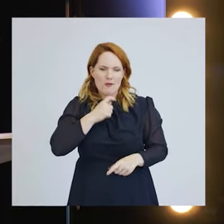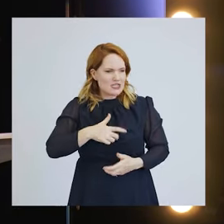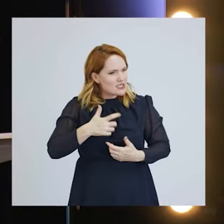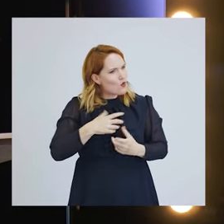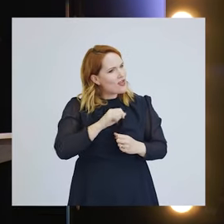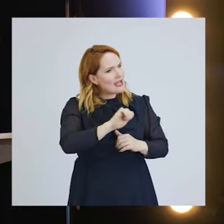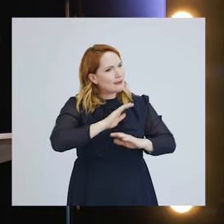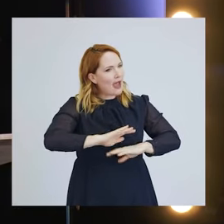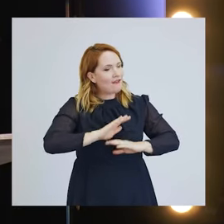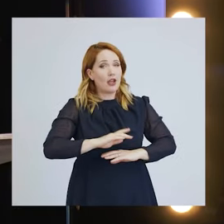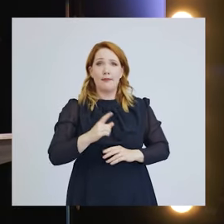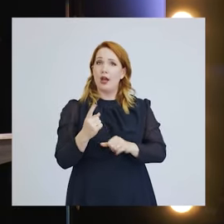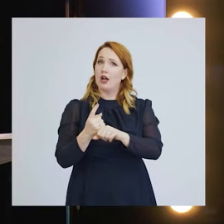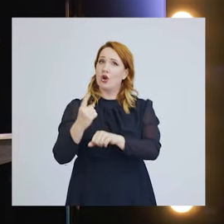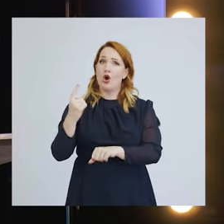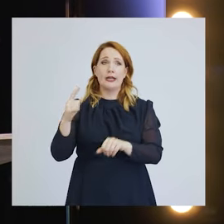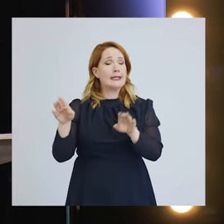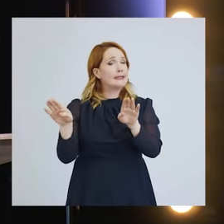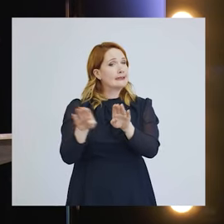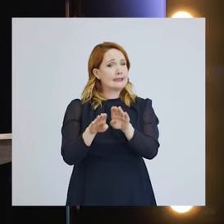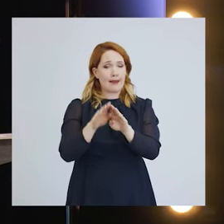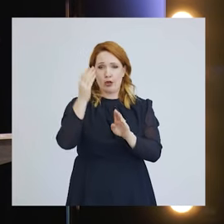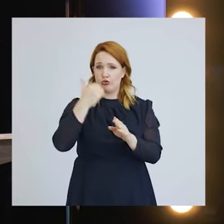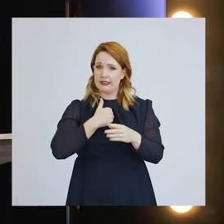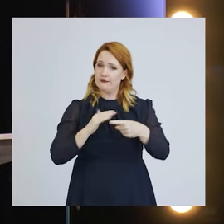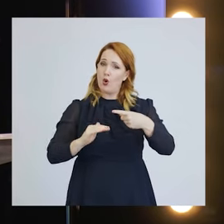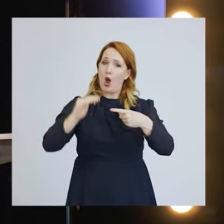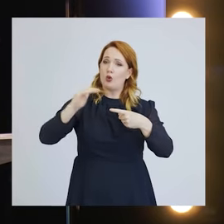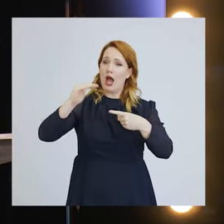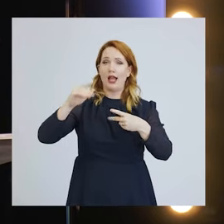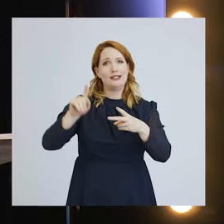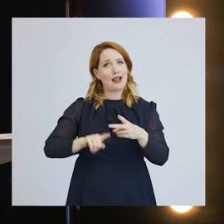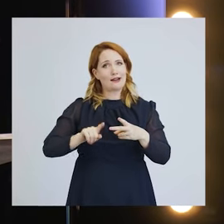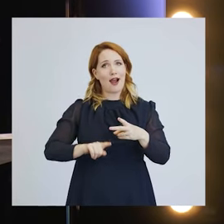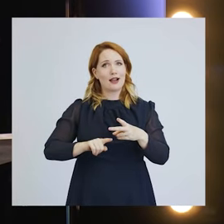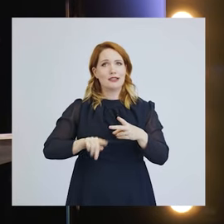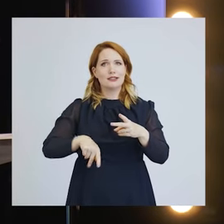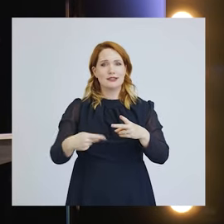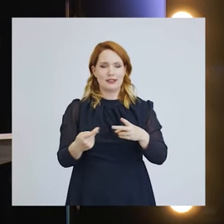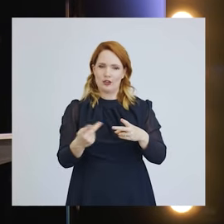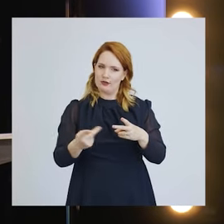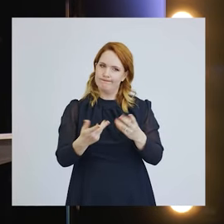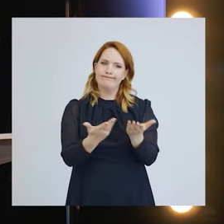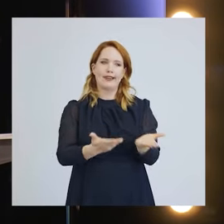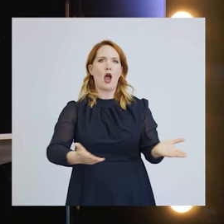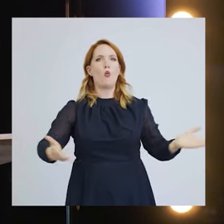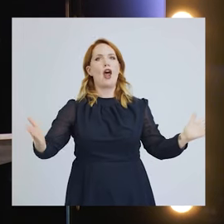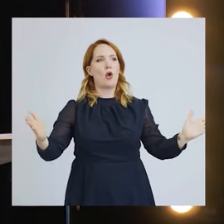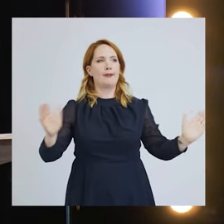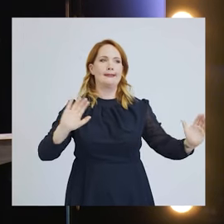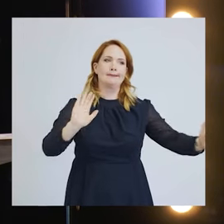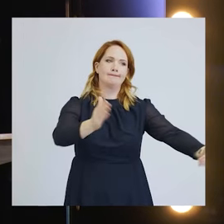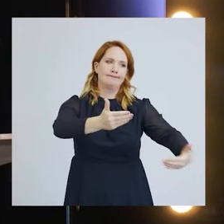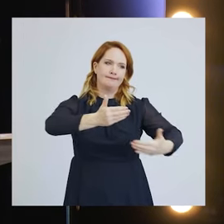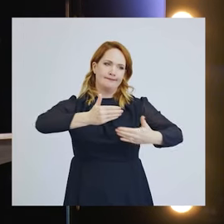know, I would have been like just so annoyed with his behavior, yet God shows the exact same grace to the older son. And he comes